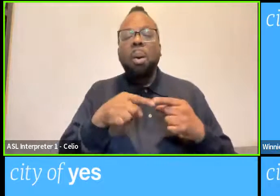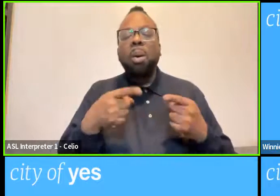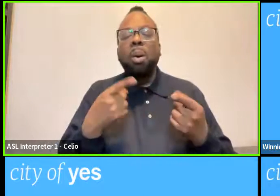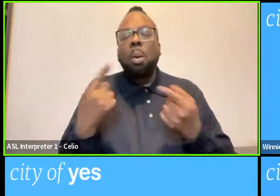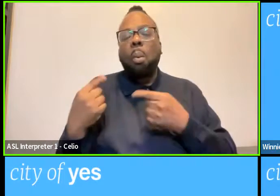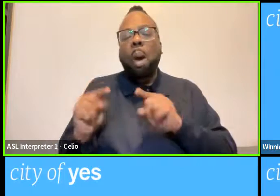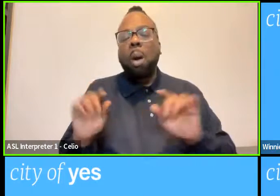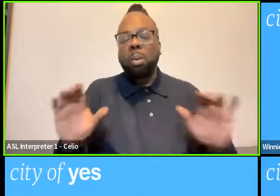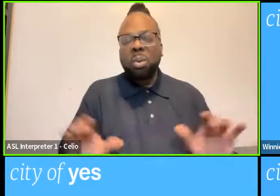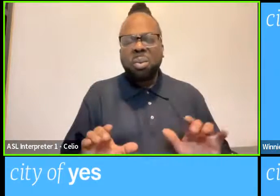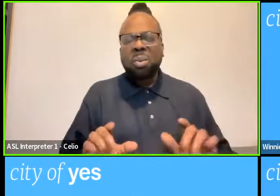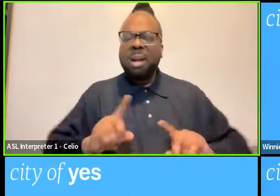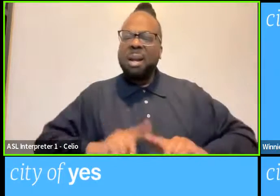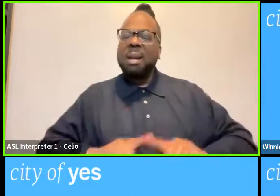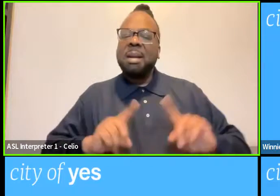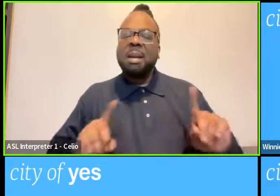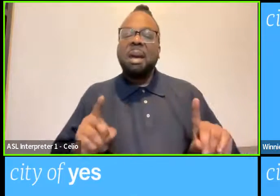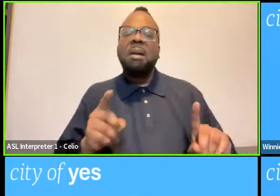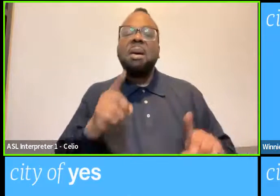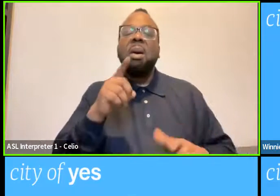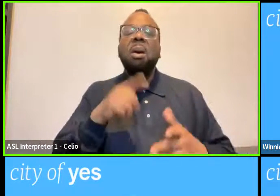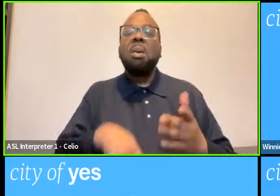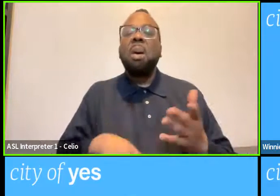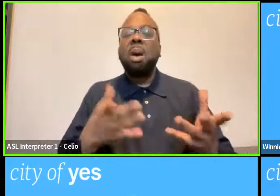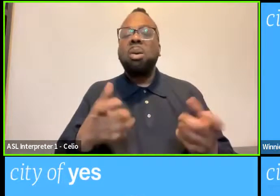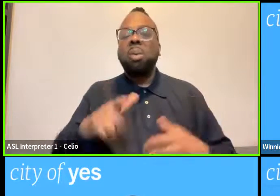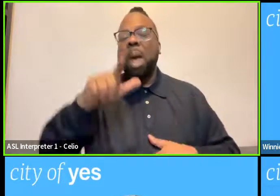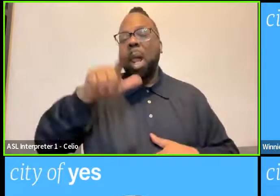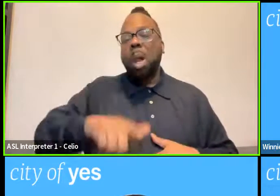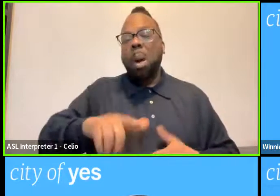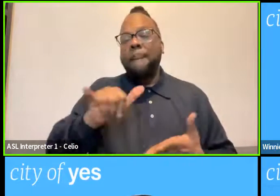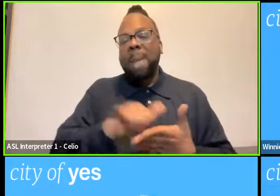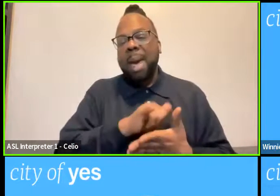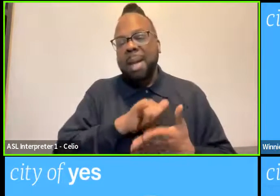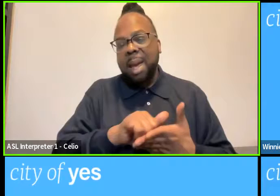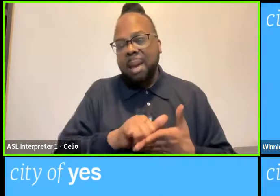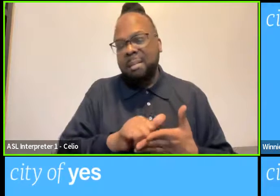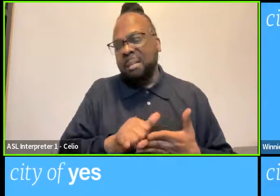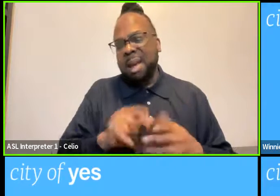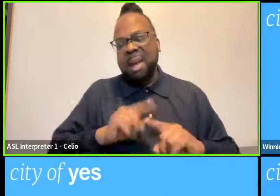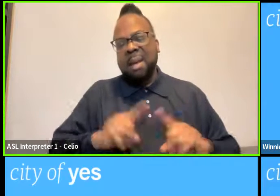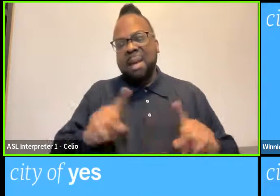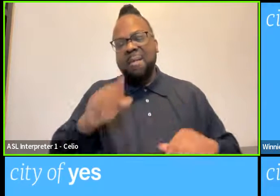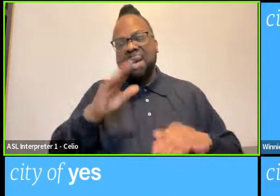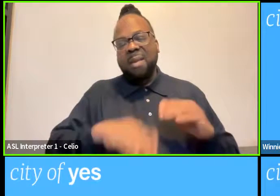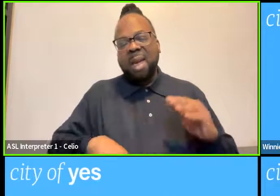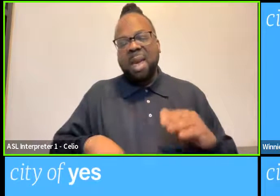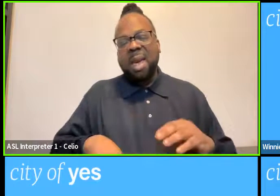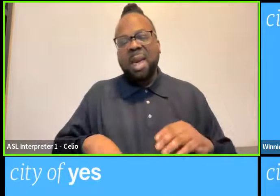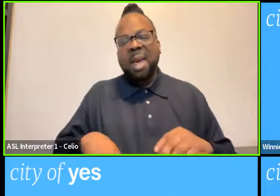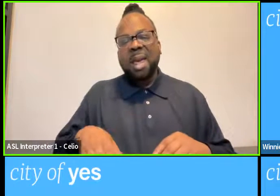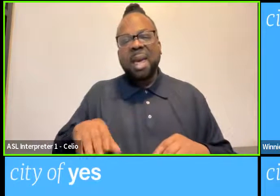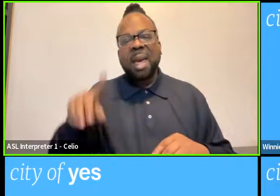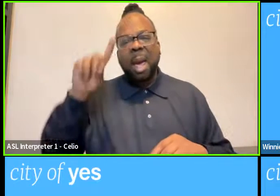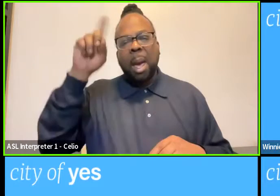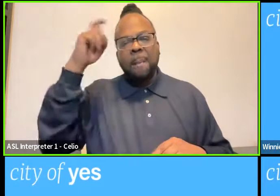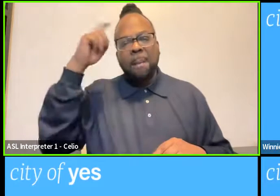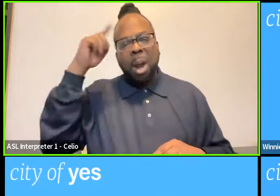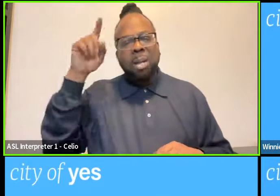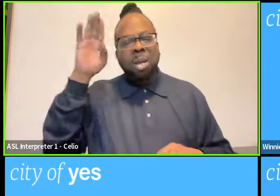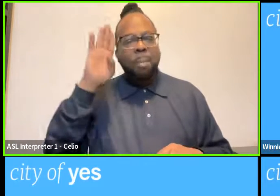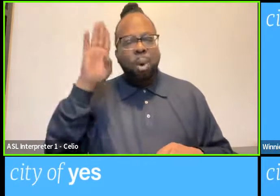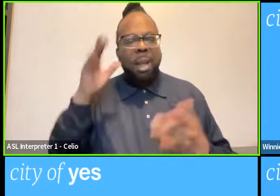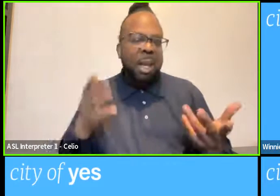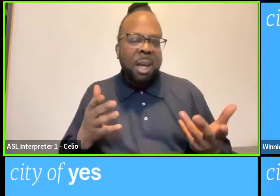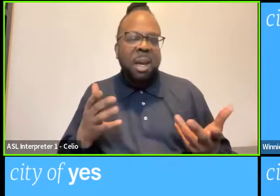very different, because what you're going to do in Lower Manhattan is going to be very different than what you're going to do in the Bronx or Brooklyn. And I think that